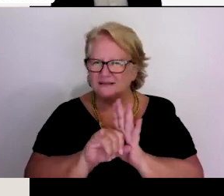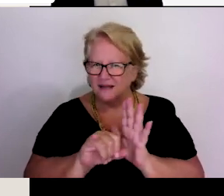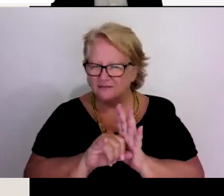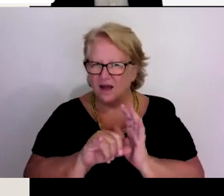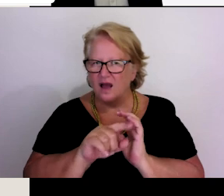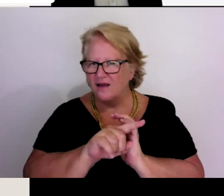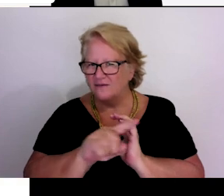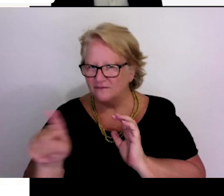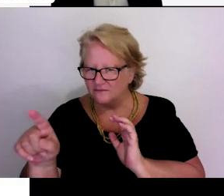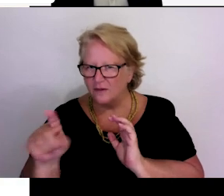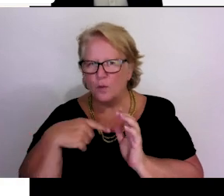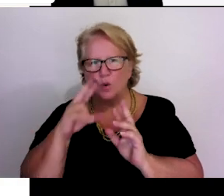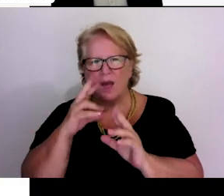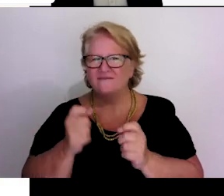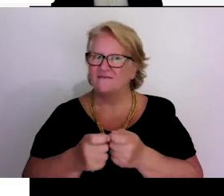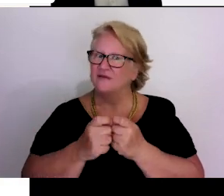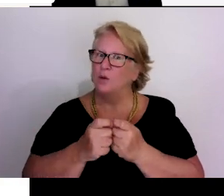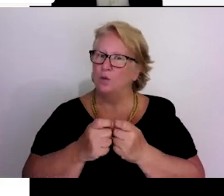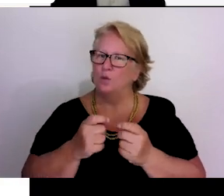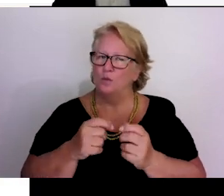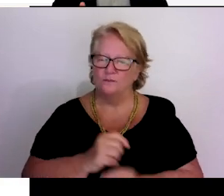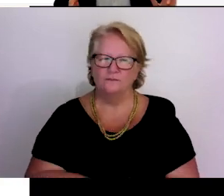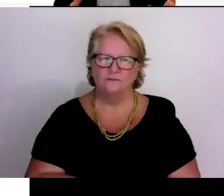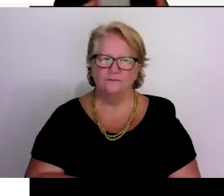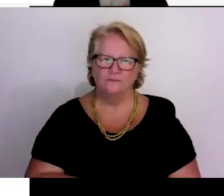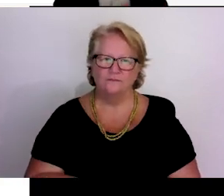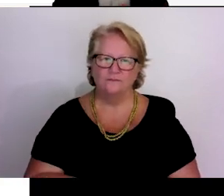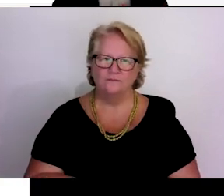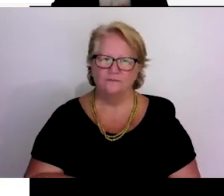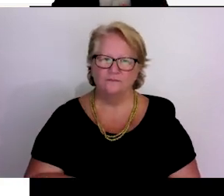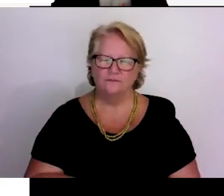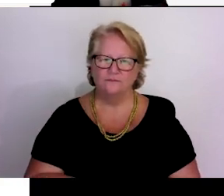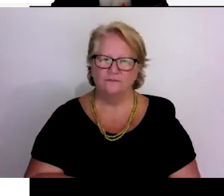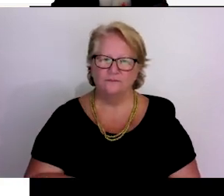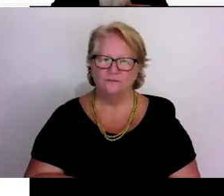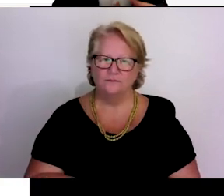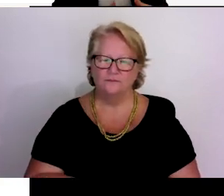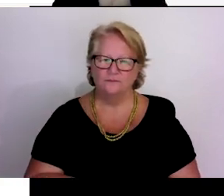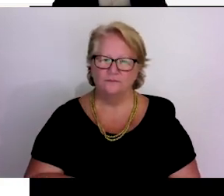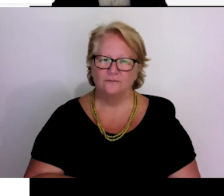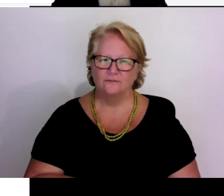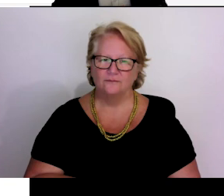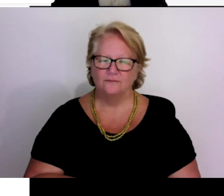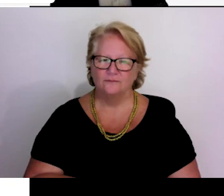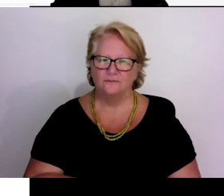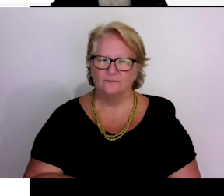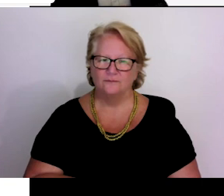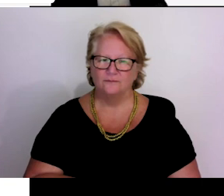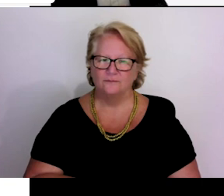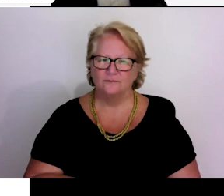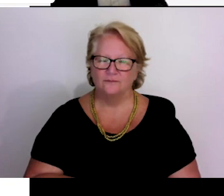its value in our own work. If we could just illustrate that in a more substantial way, in